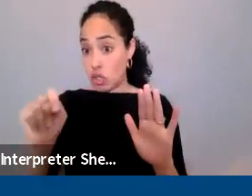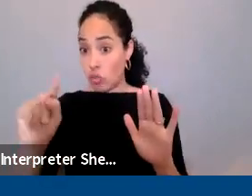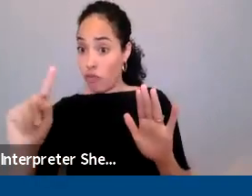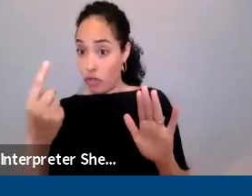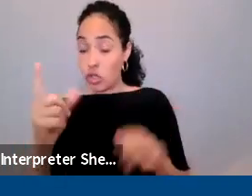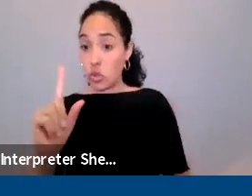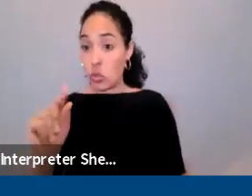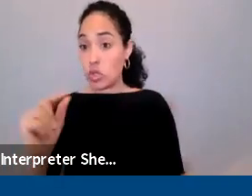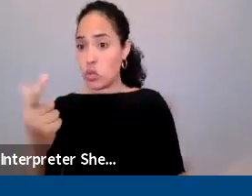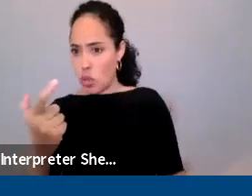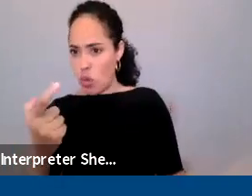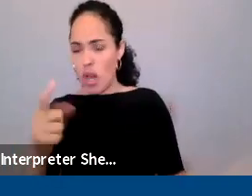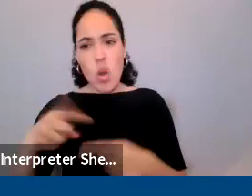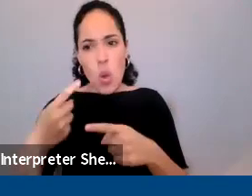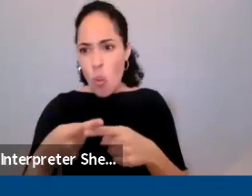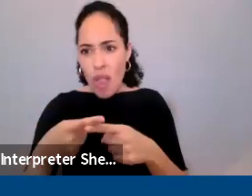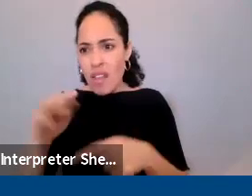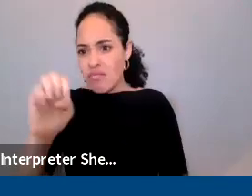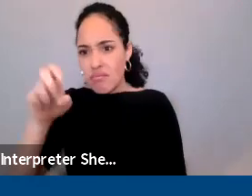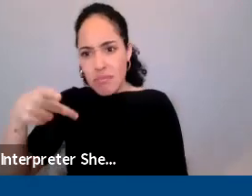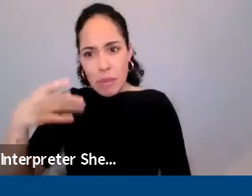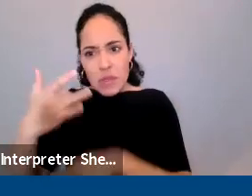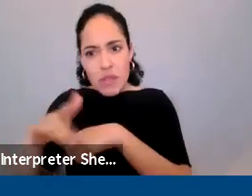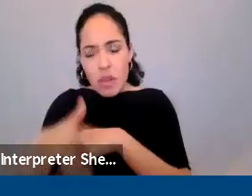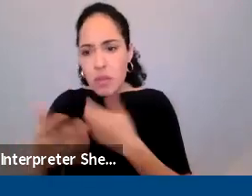have an indication on that.